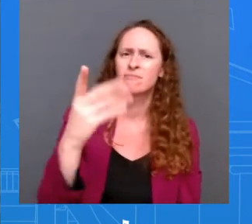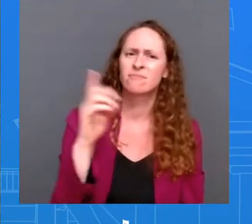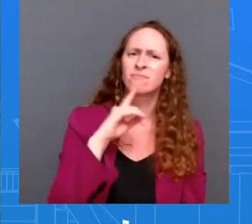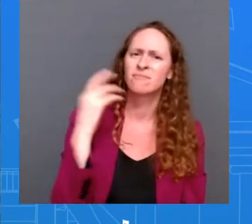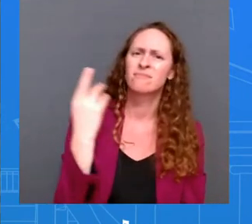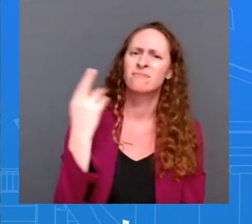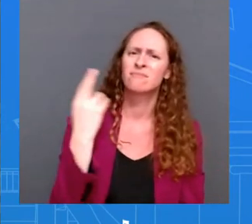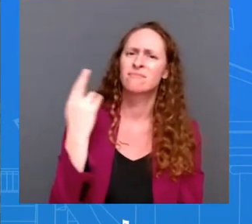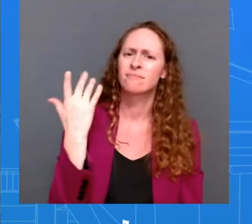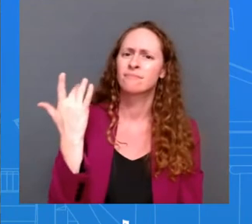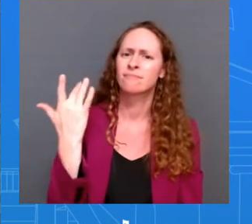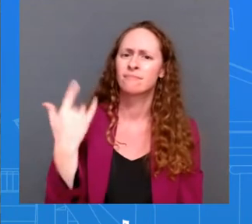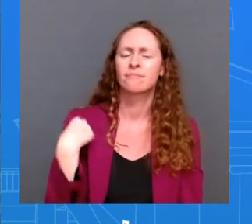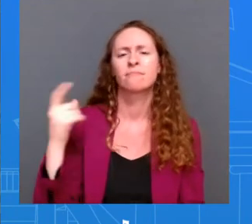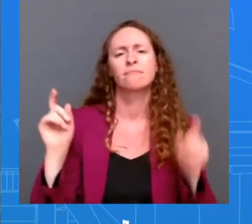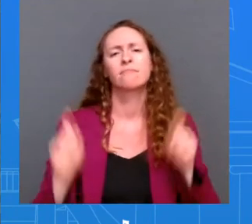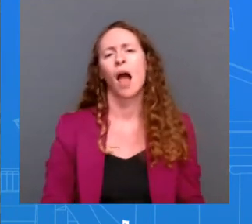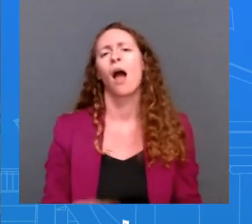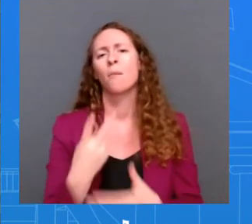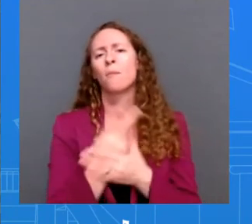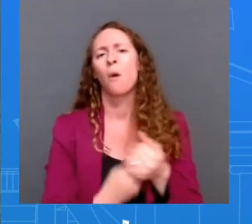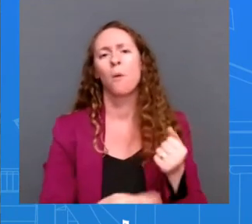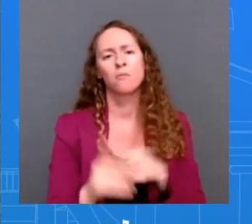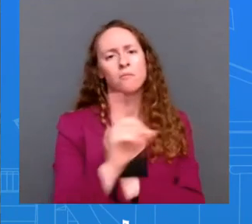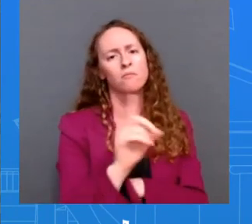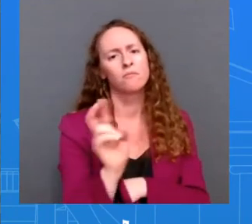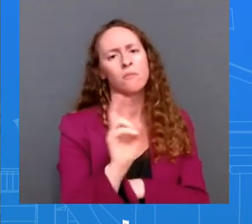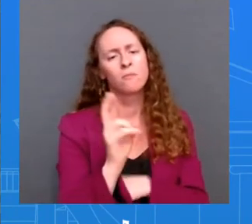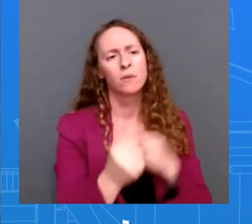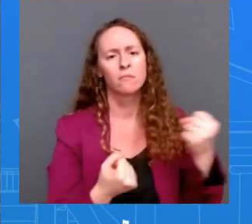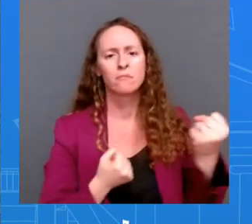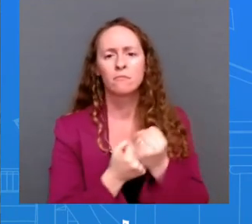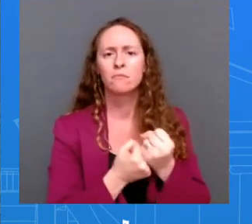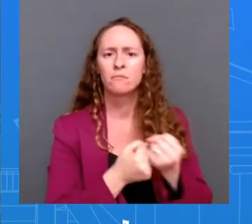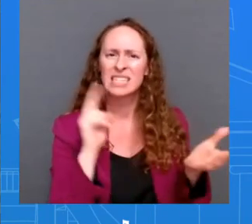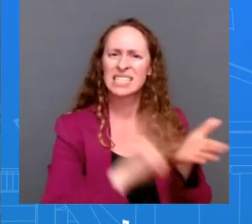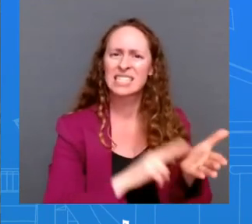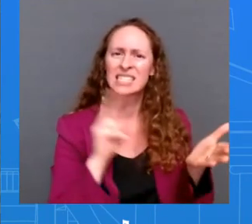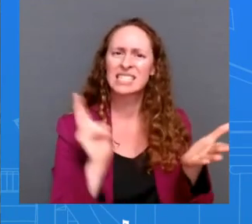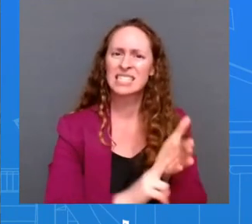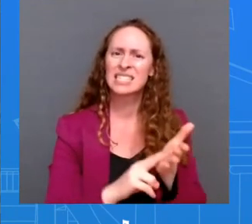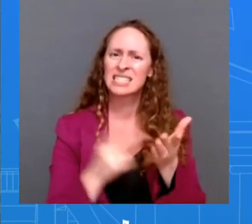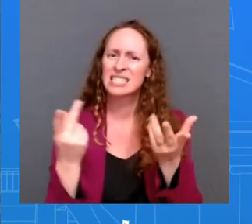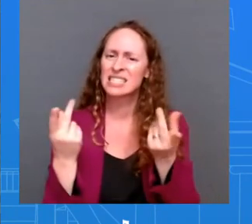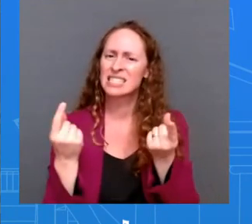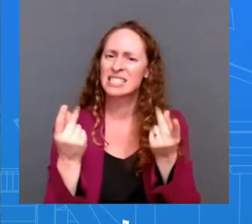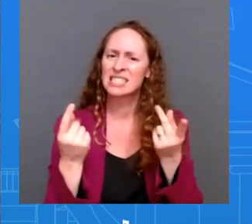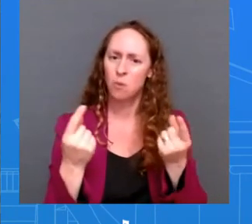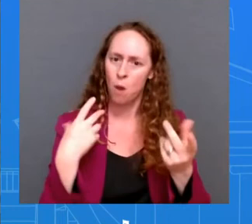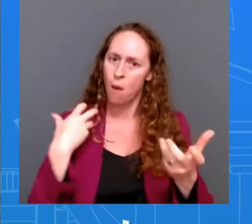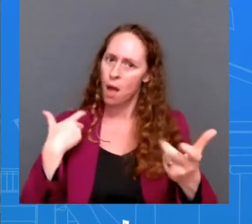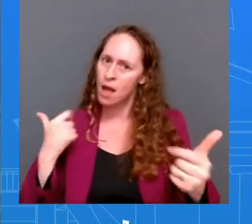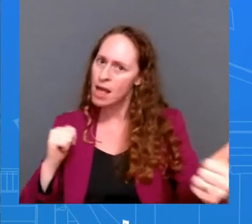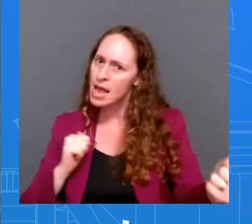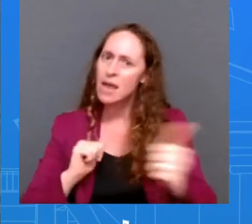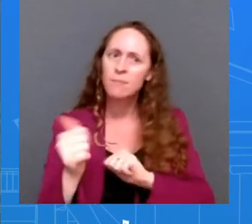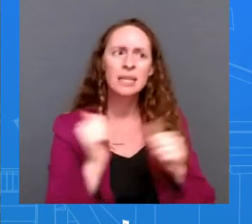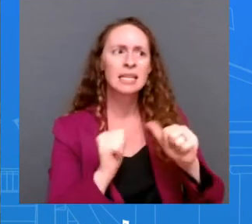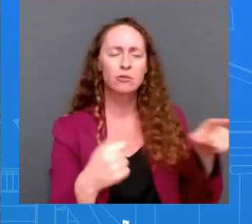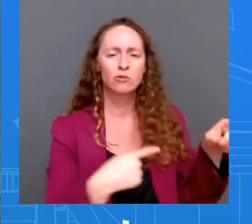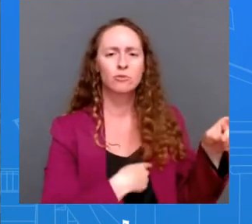happen just a couple days ago, is we want to be able to compete, right? We want to be able to compete with China. And we want to be able to have